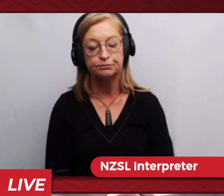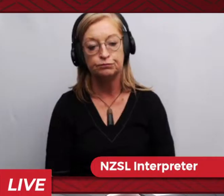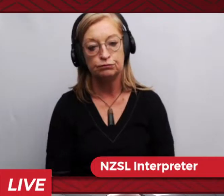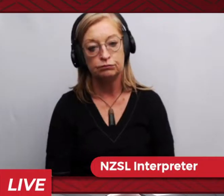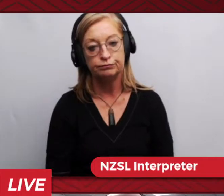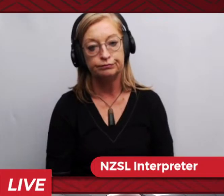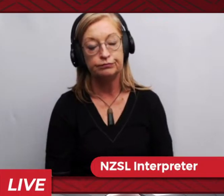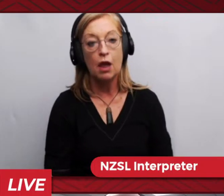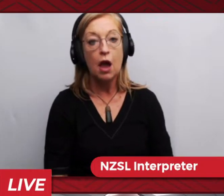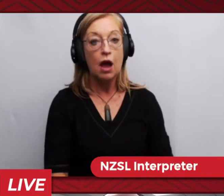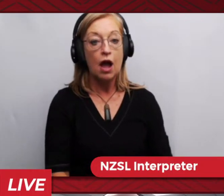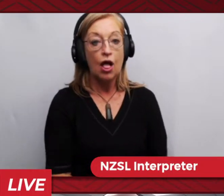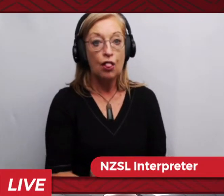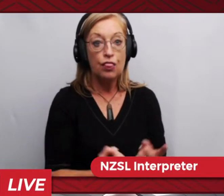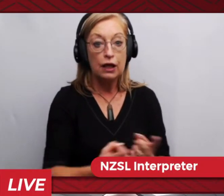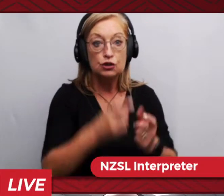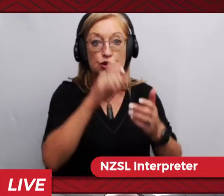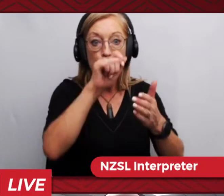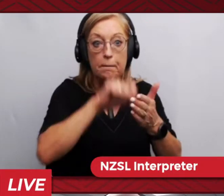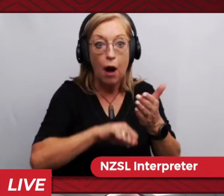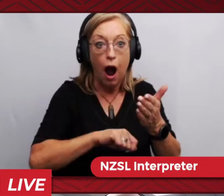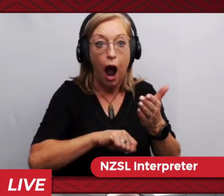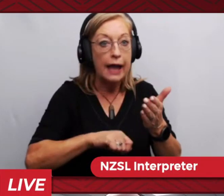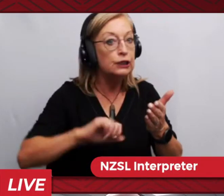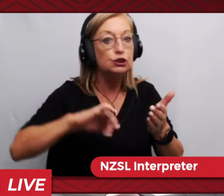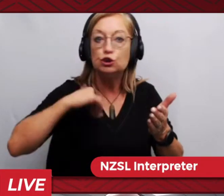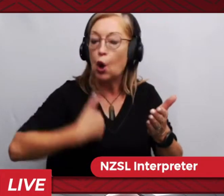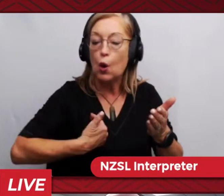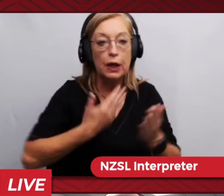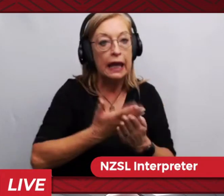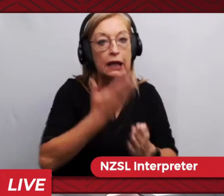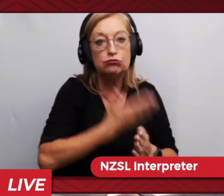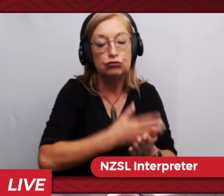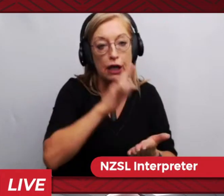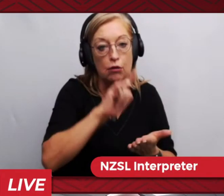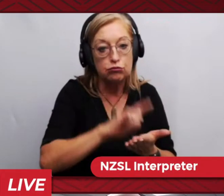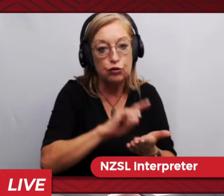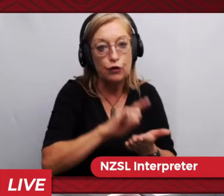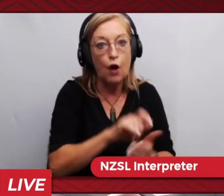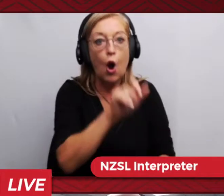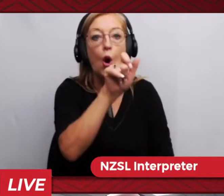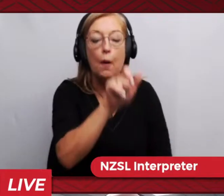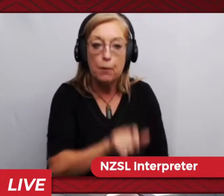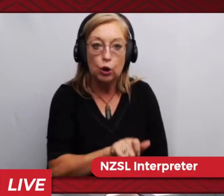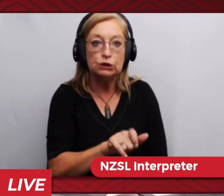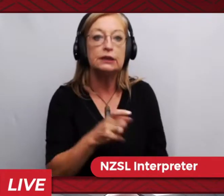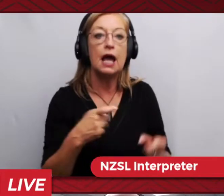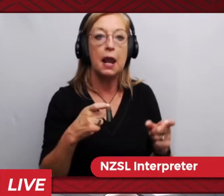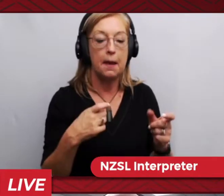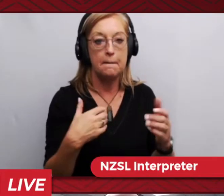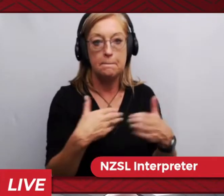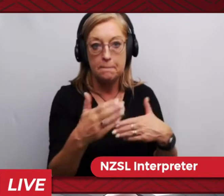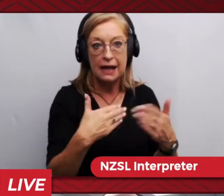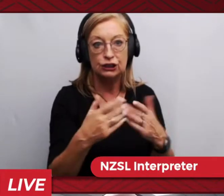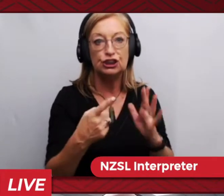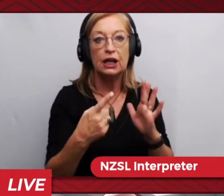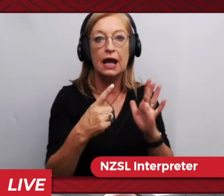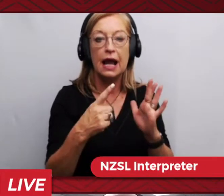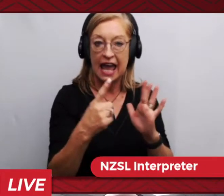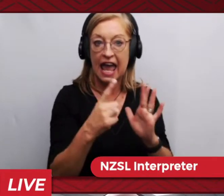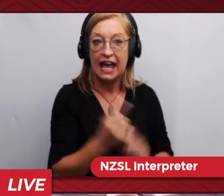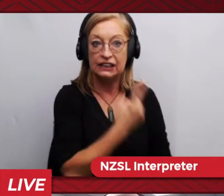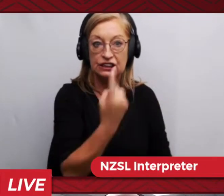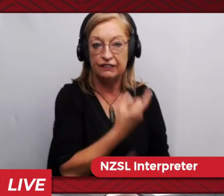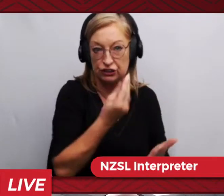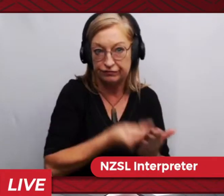For purchases that do not require pre-approval, the person or agent managing the IF budget is responsible for ensuring that the